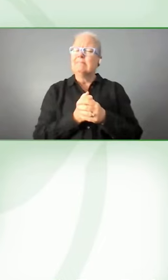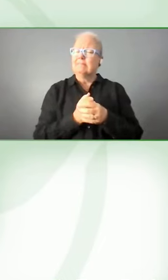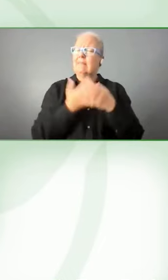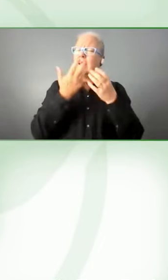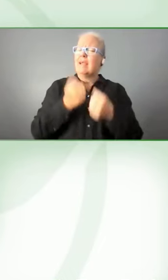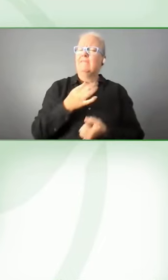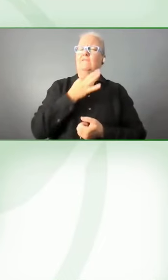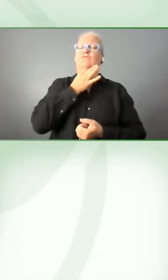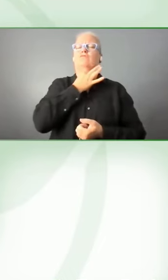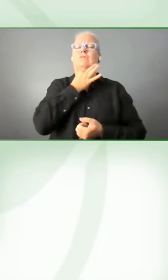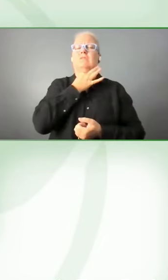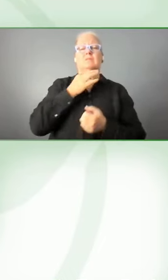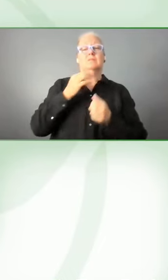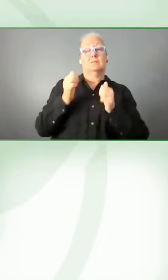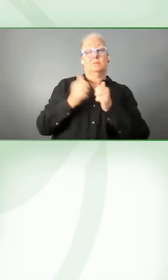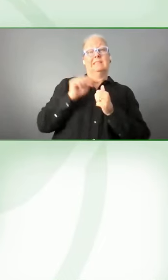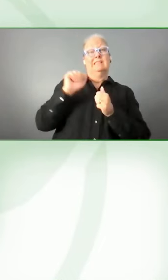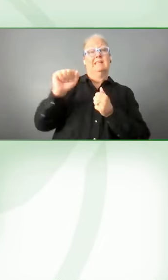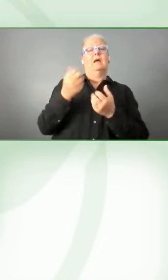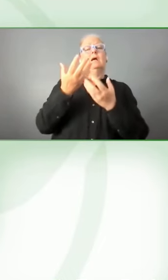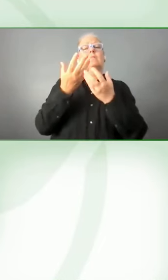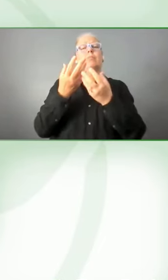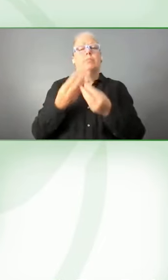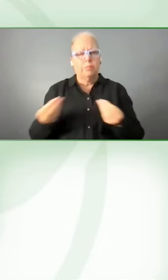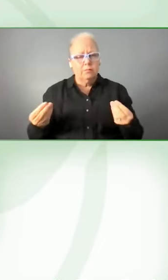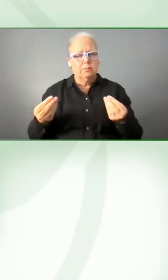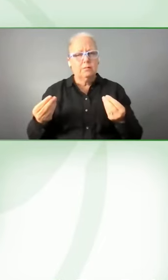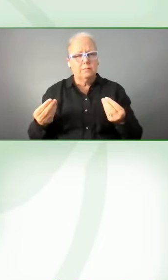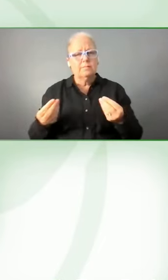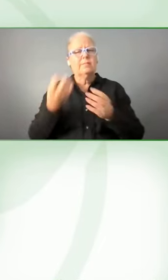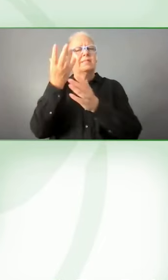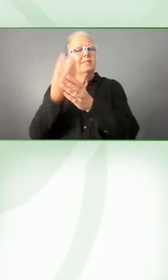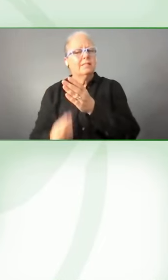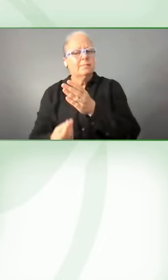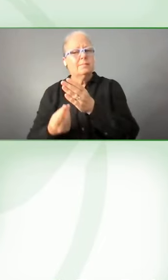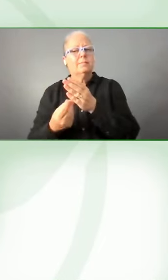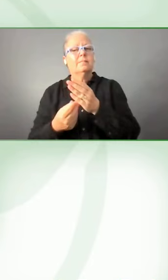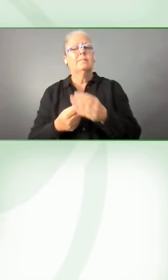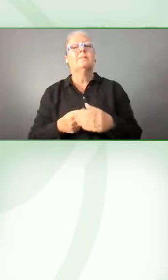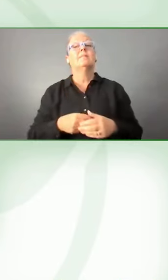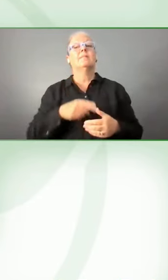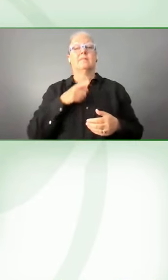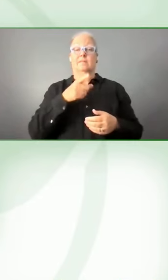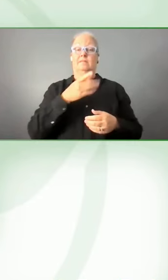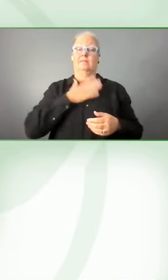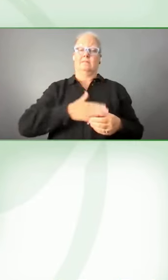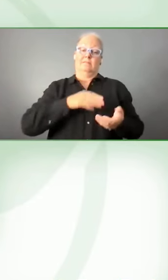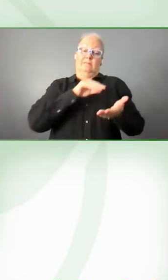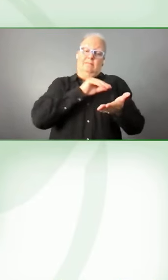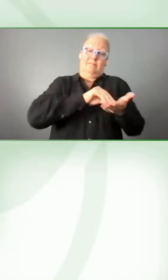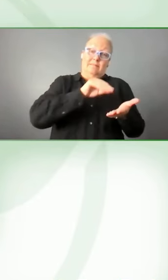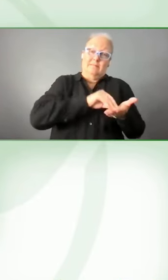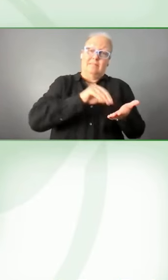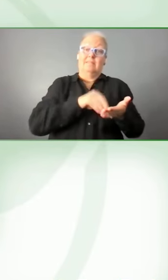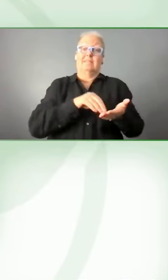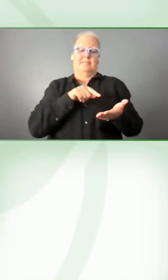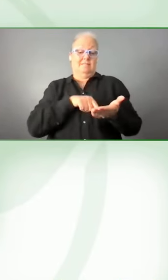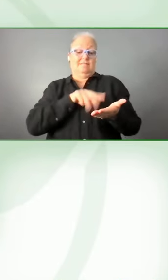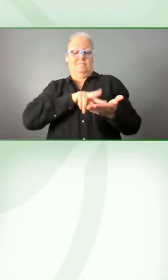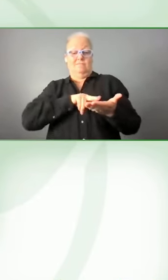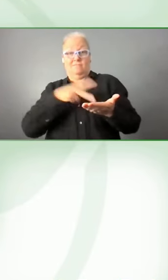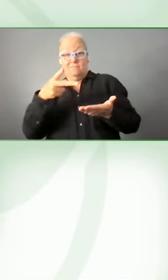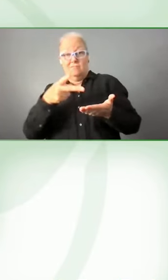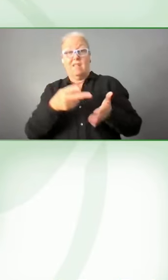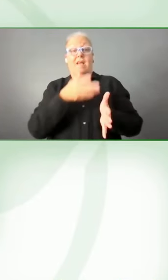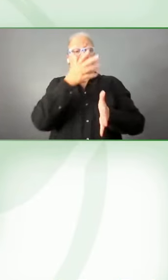part of this effort is also preserving and documenting the written and sign languages and translating it to preserve the language.